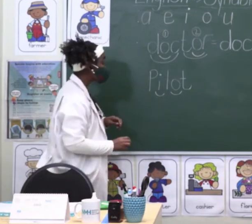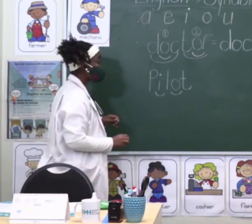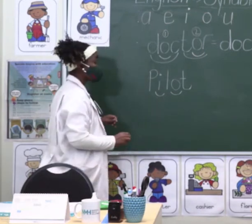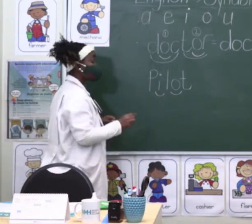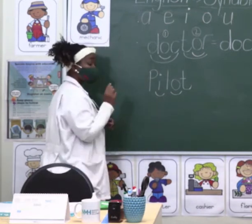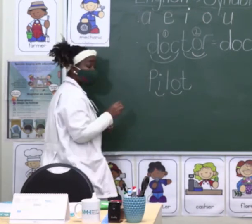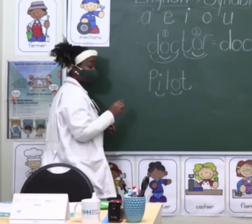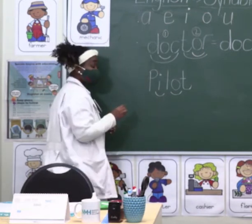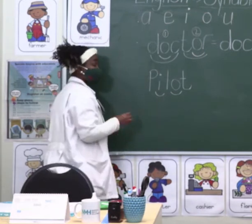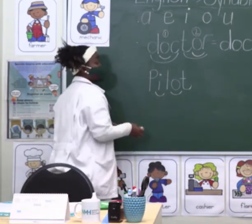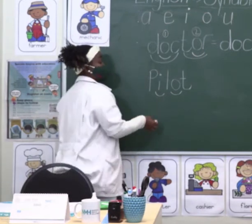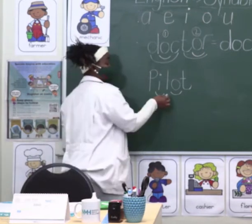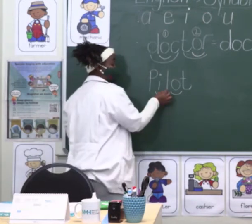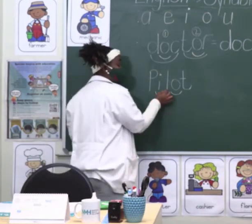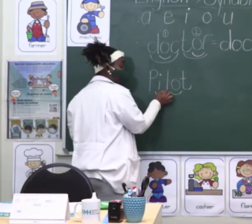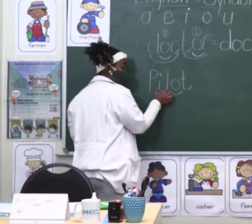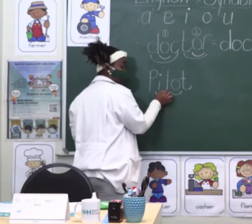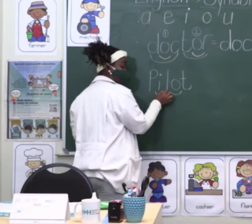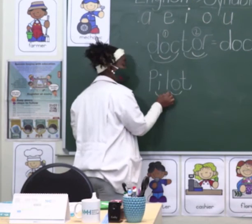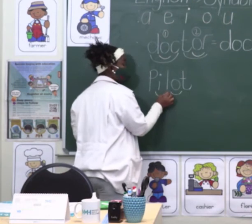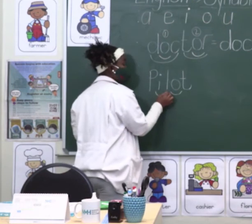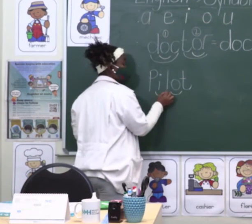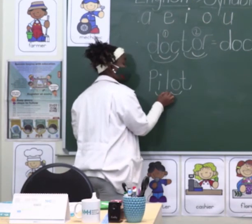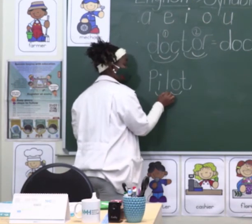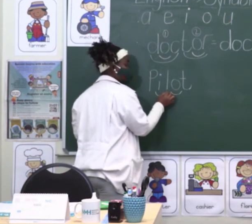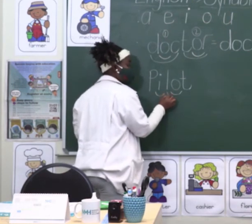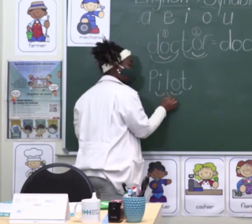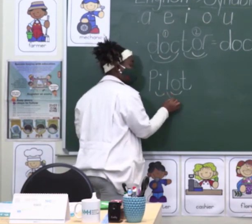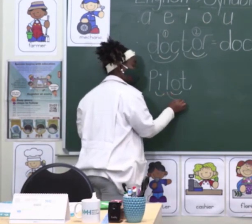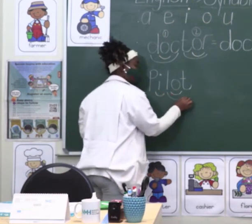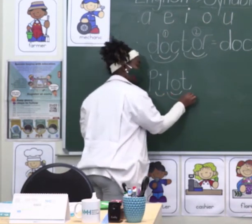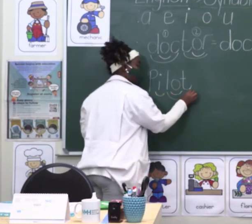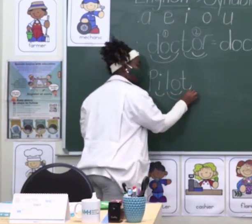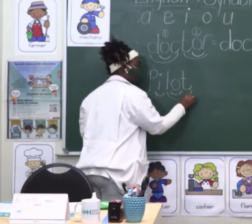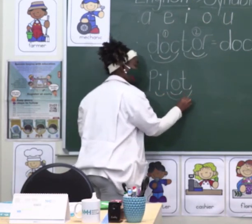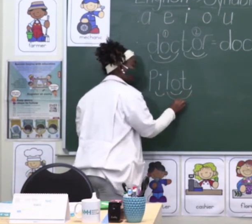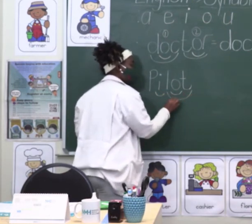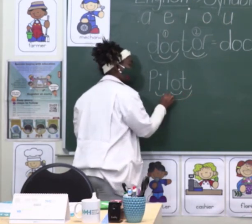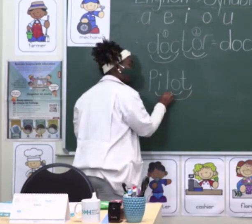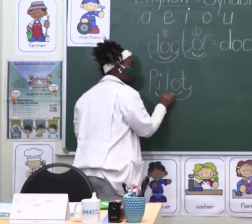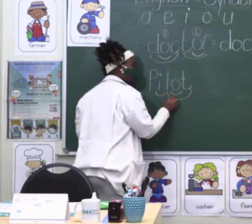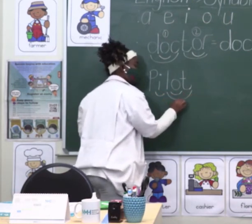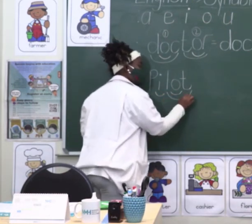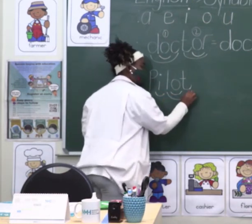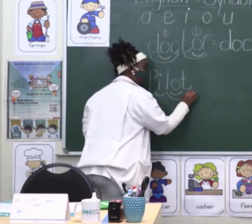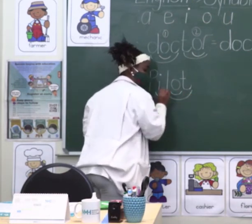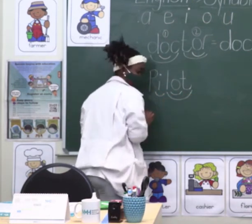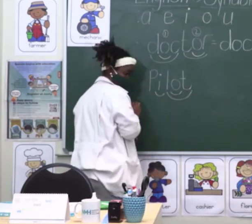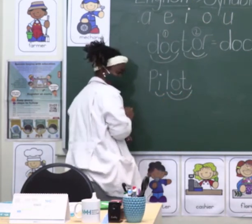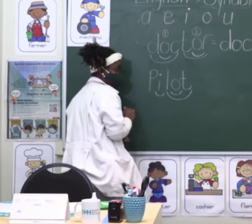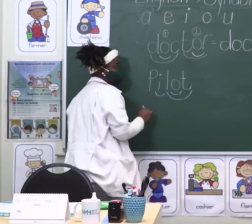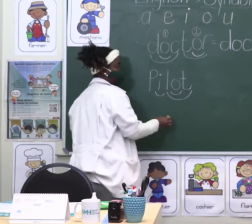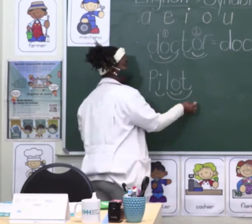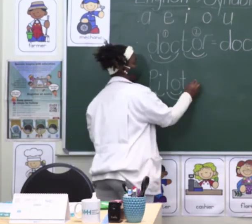1 consonant only, that consonant always runs away with the second